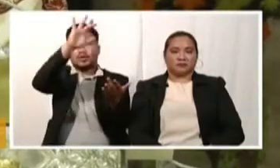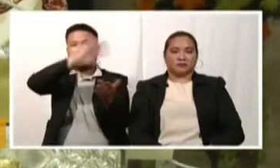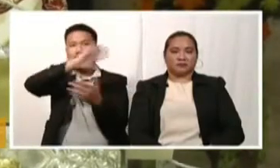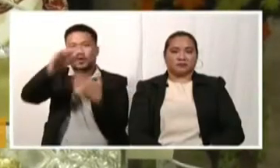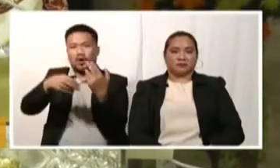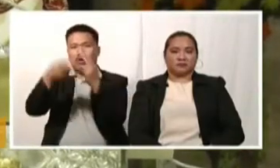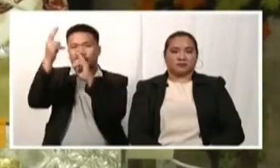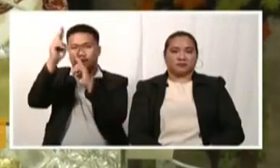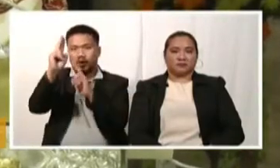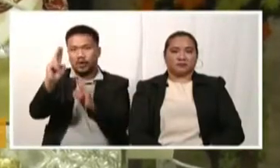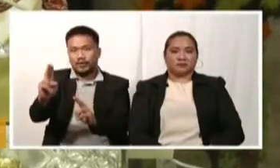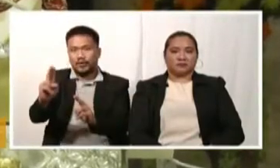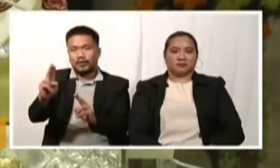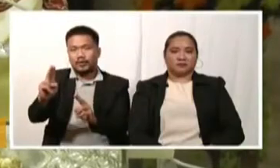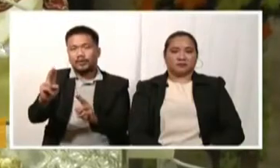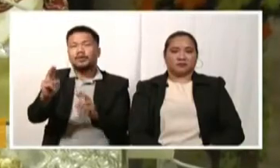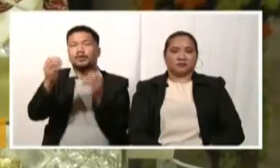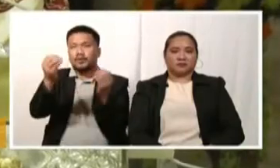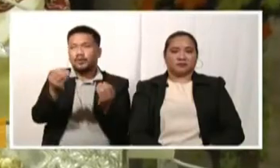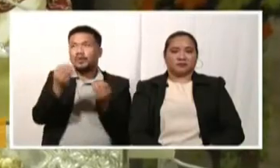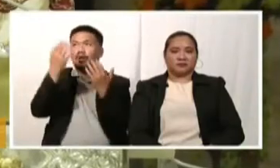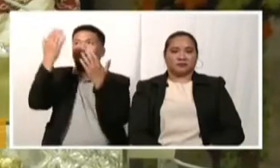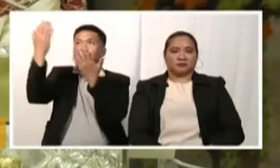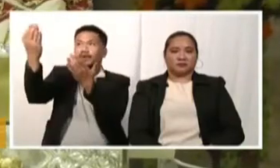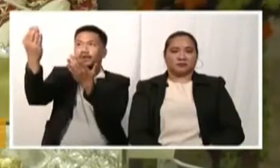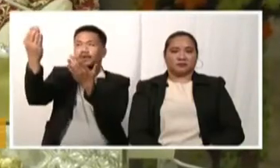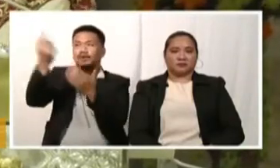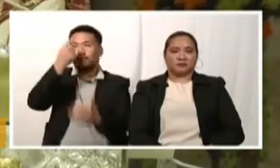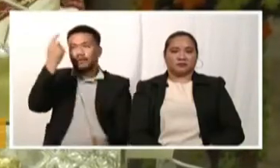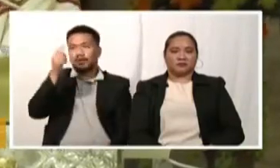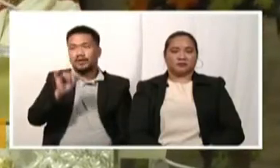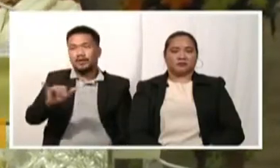and honor is yours forever and ever.